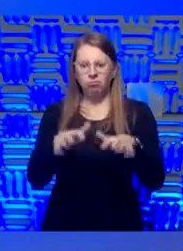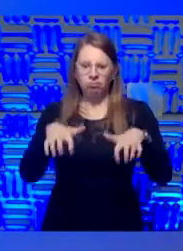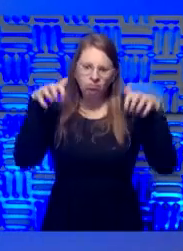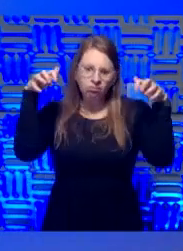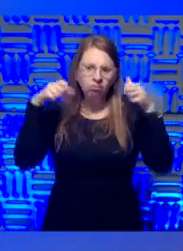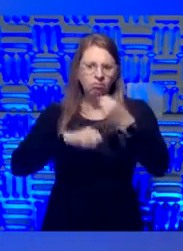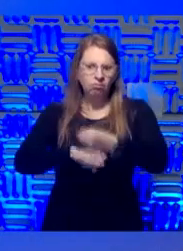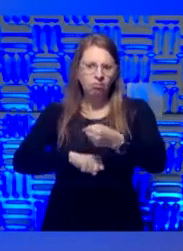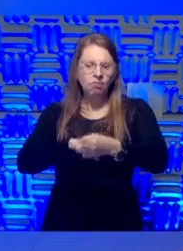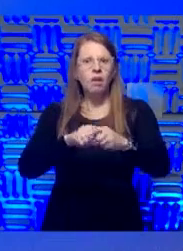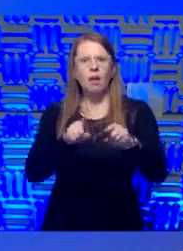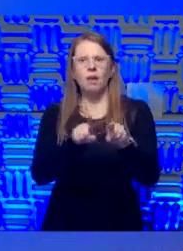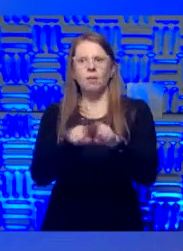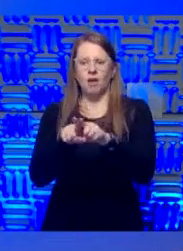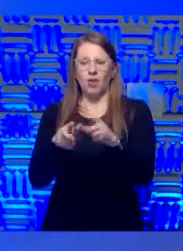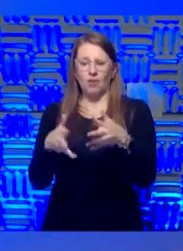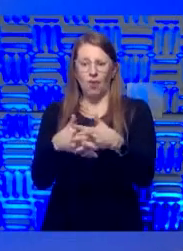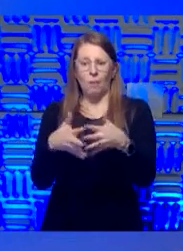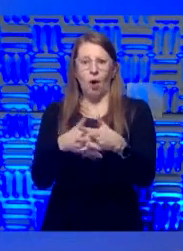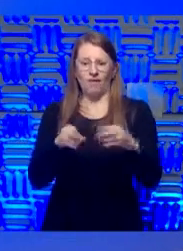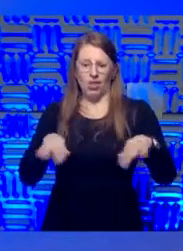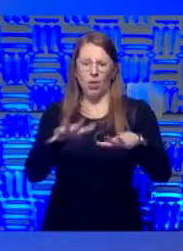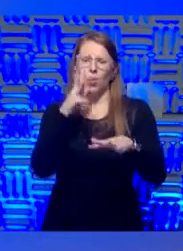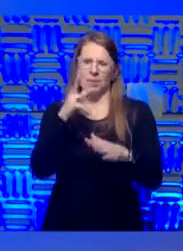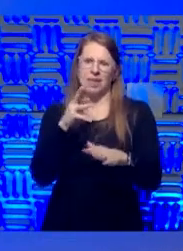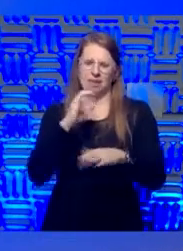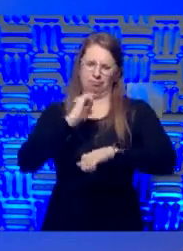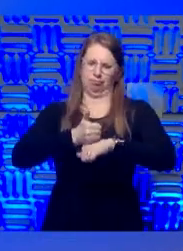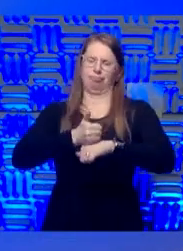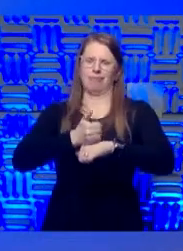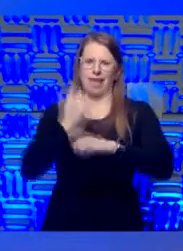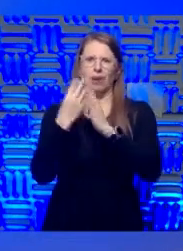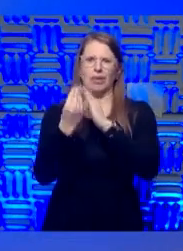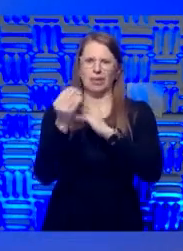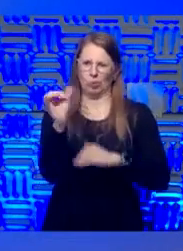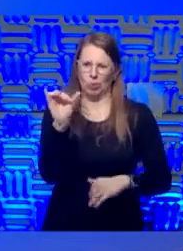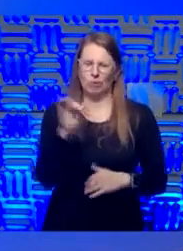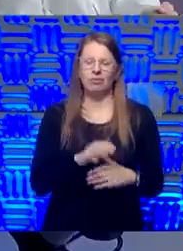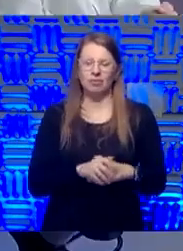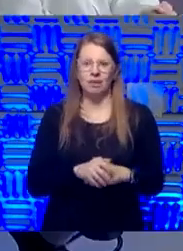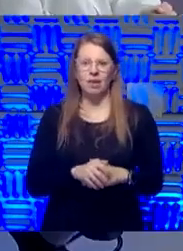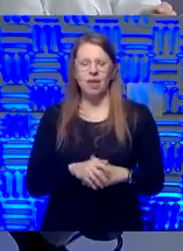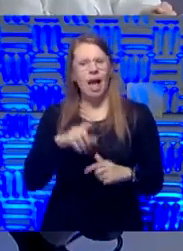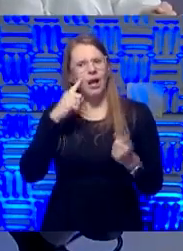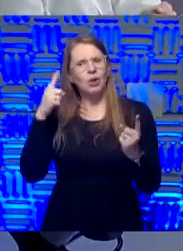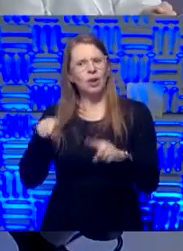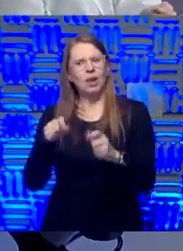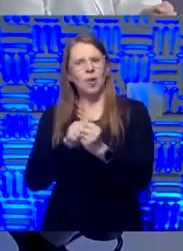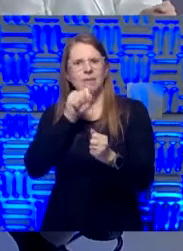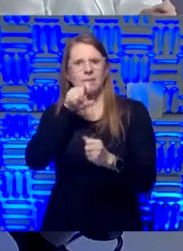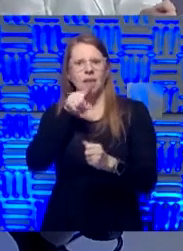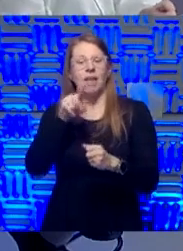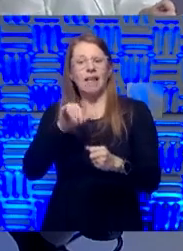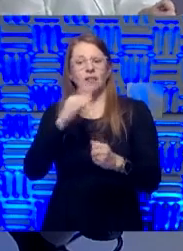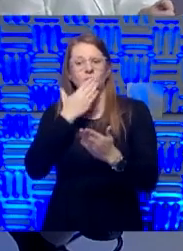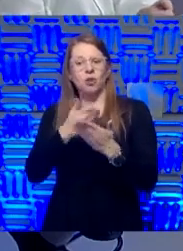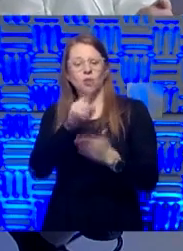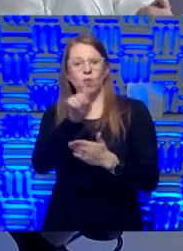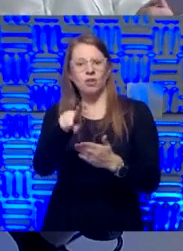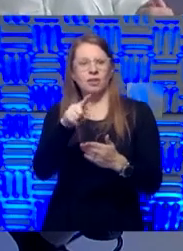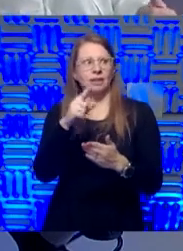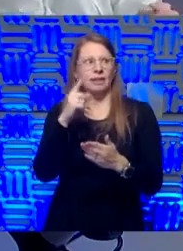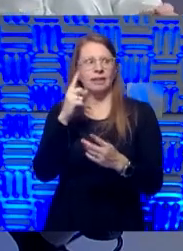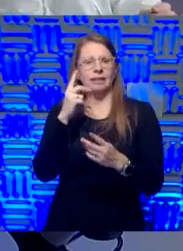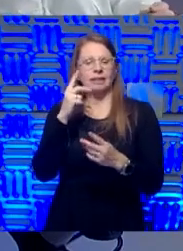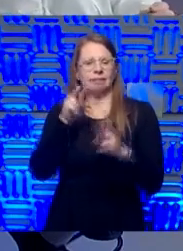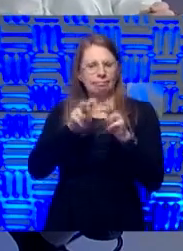on the football field, you will be outside as well, and I think that'll help. But I agree with you about the secretions. Yeah, we'd have to. We'll go take that question and go see if we can find something out